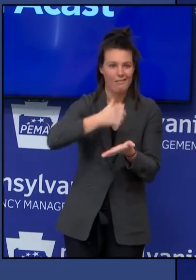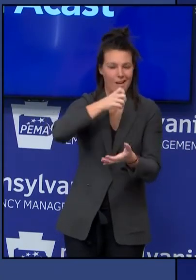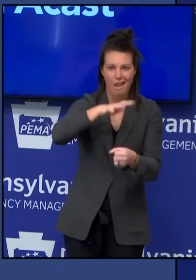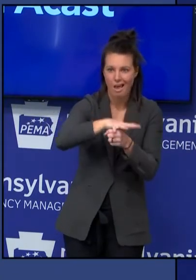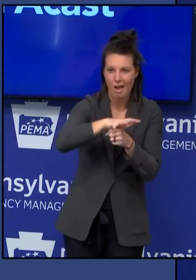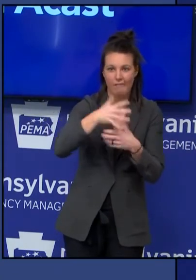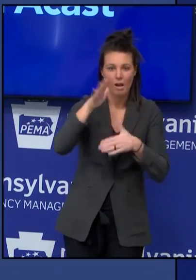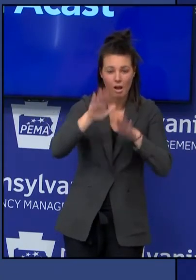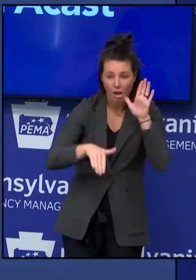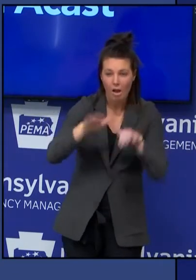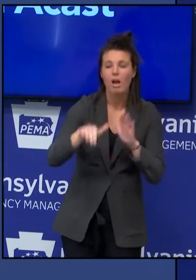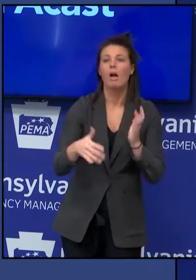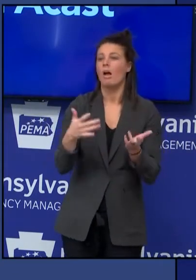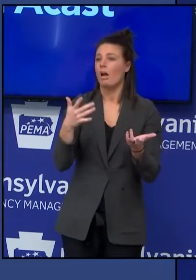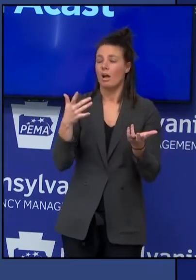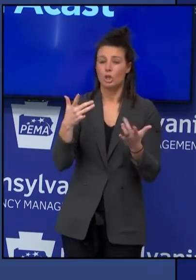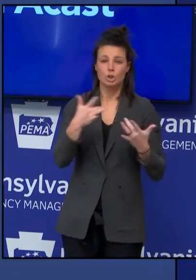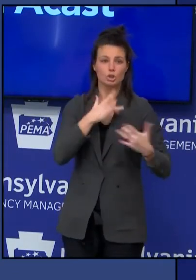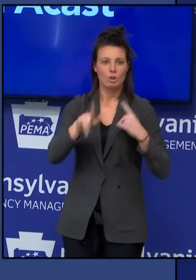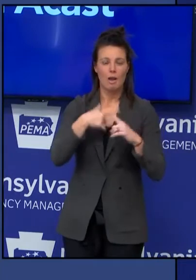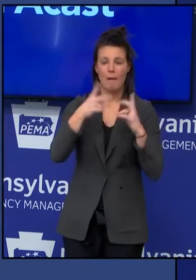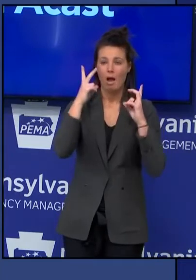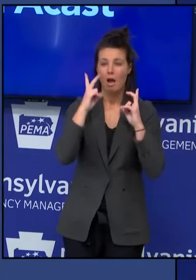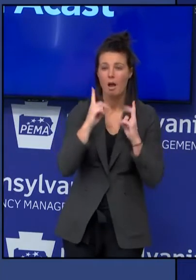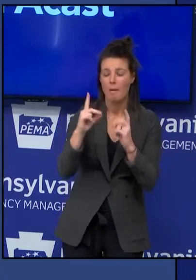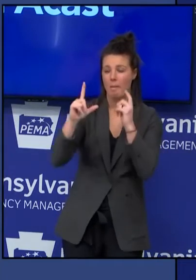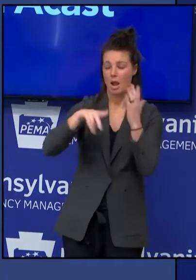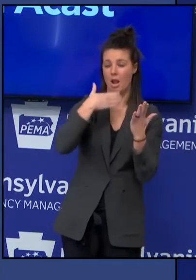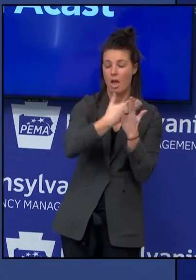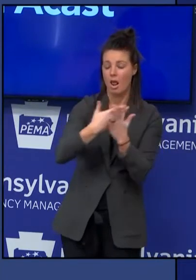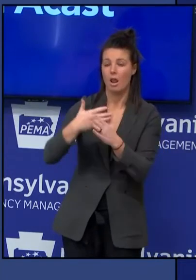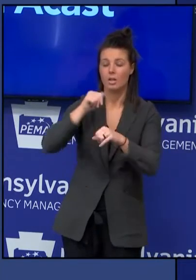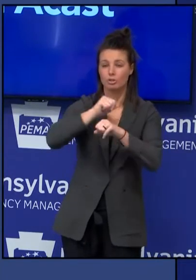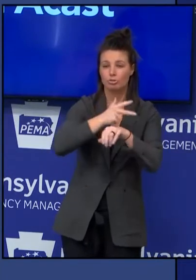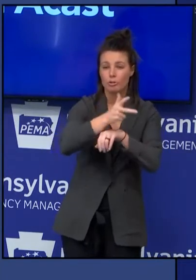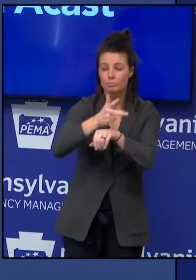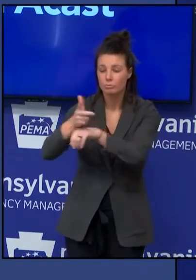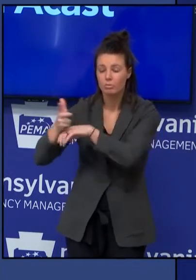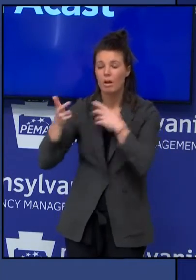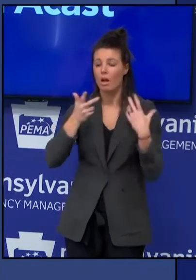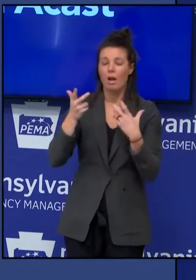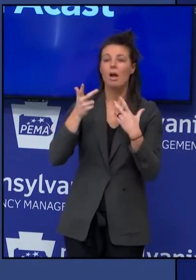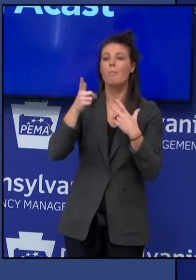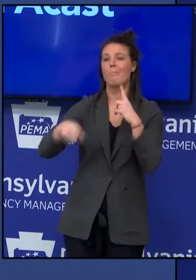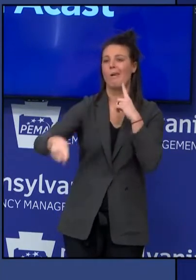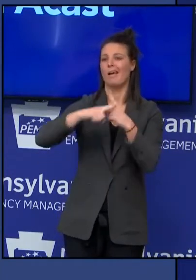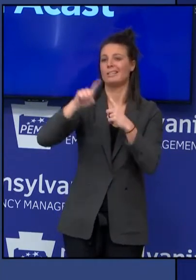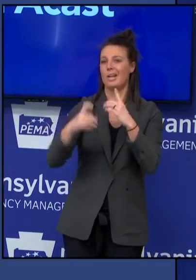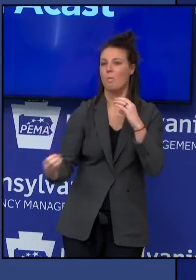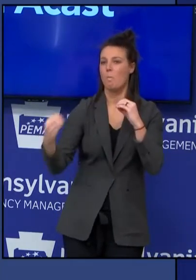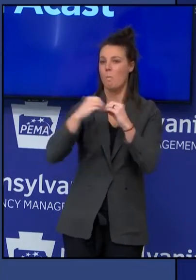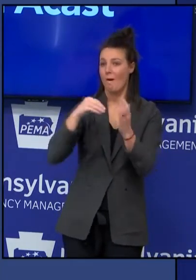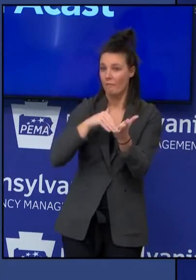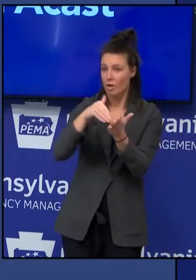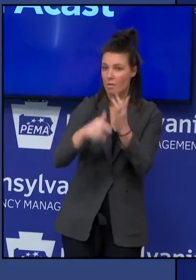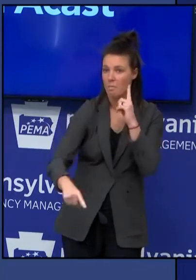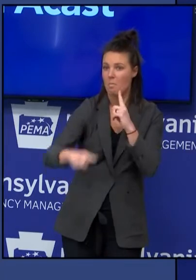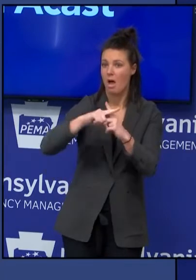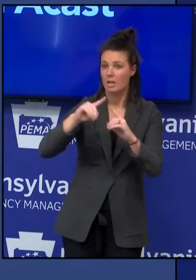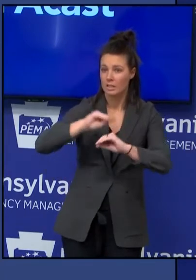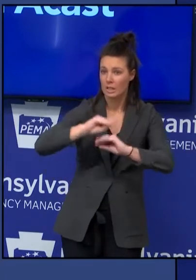confusion about Operation Warp Speed vaccine deliveries, and the need for more frequent and